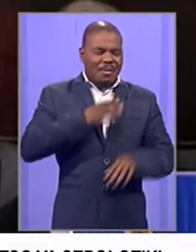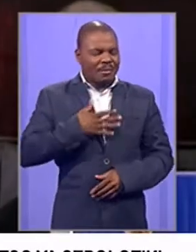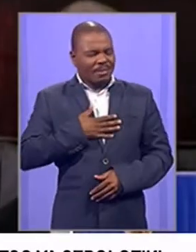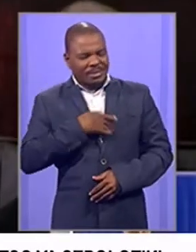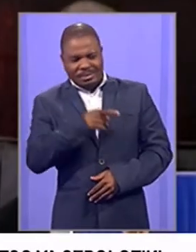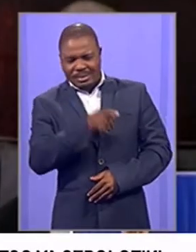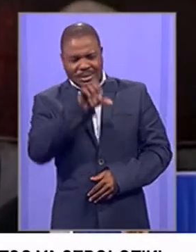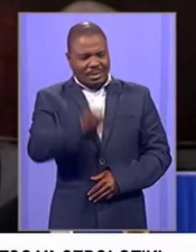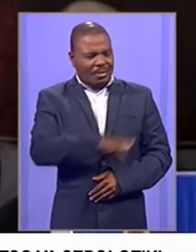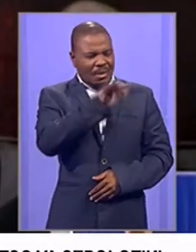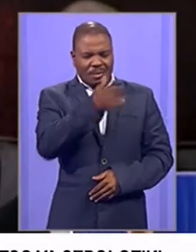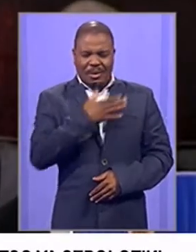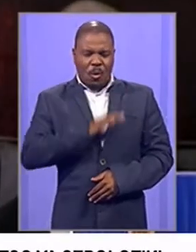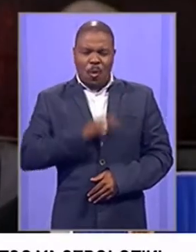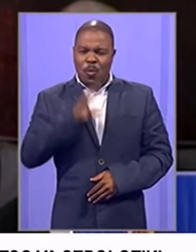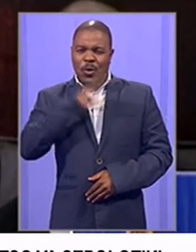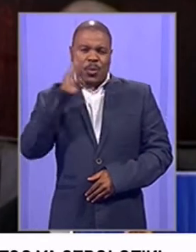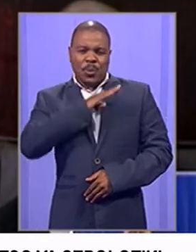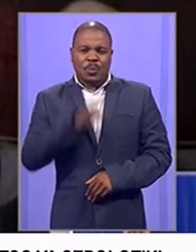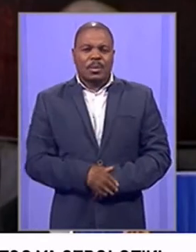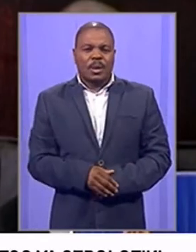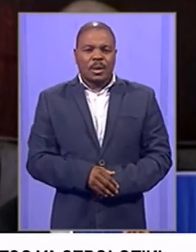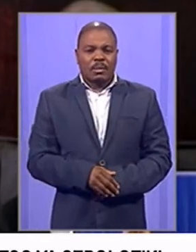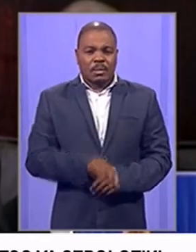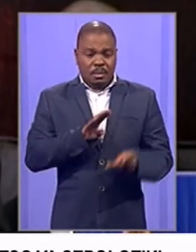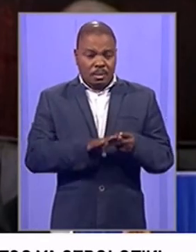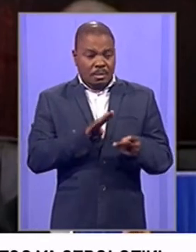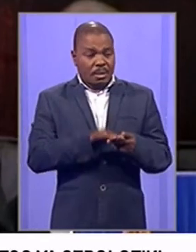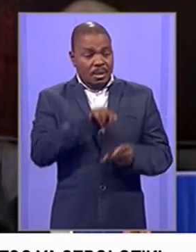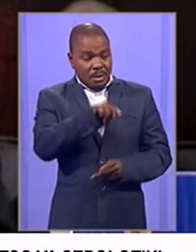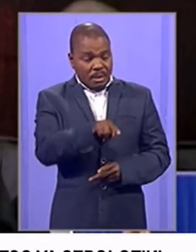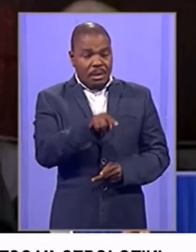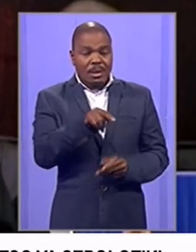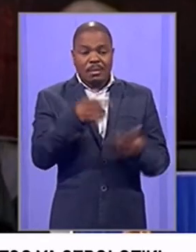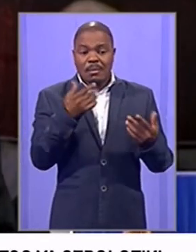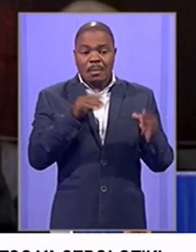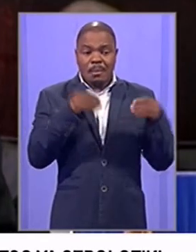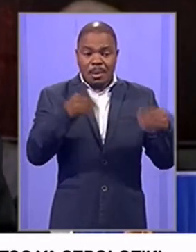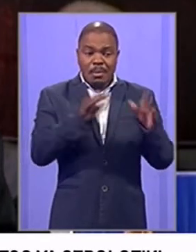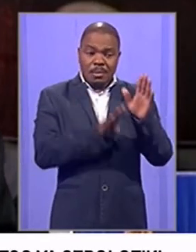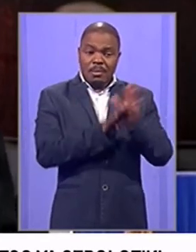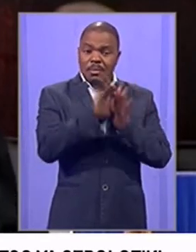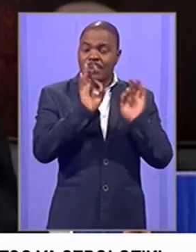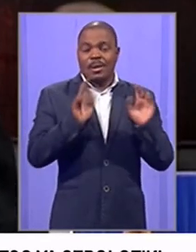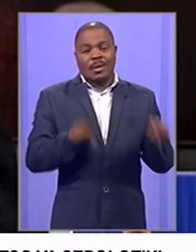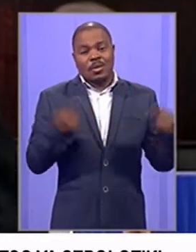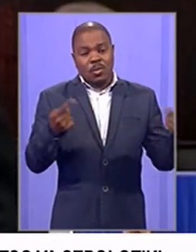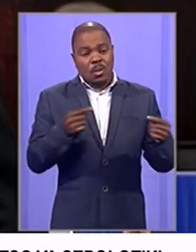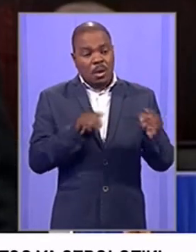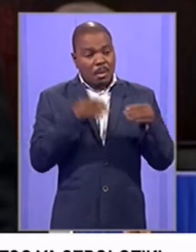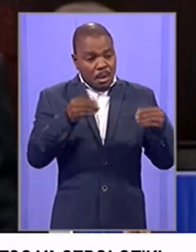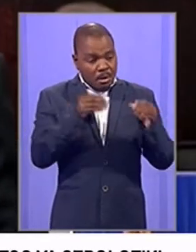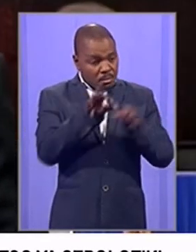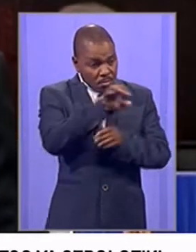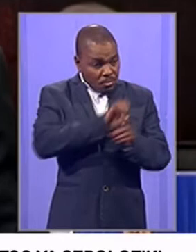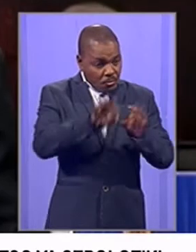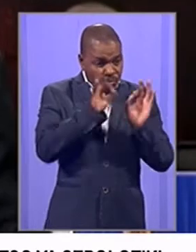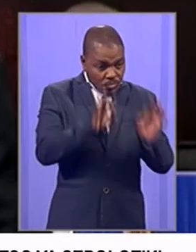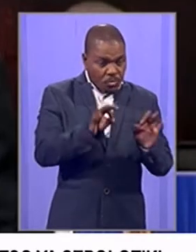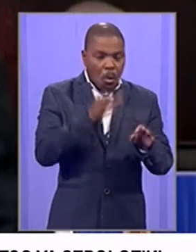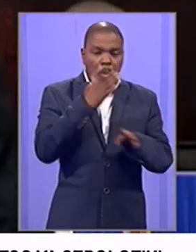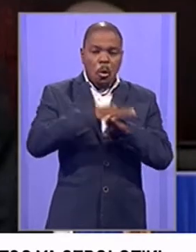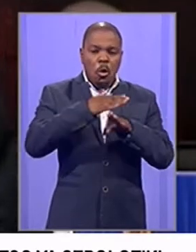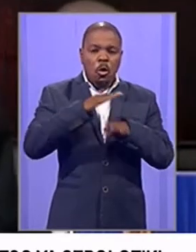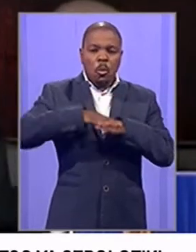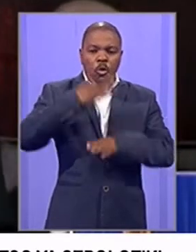which in turn leads to a favorable business environment that creates more jobs. That is